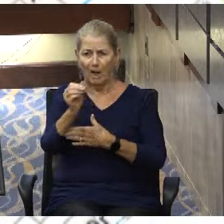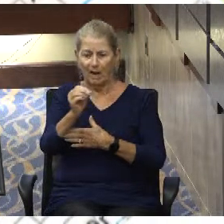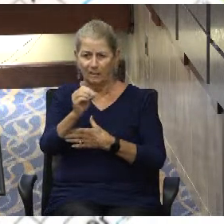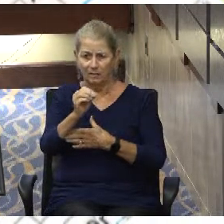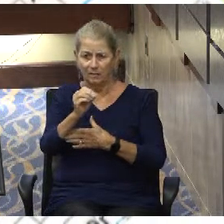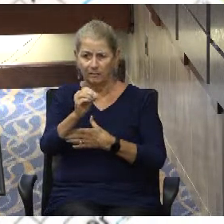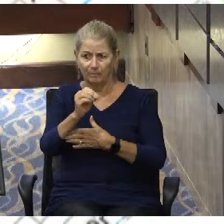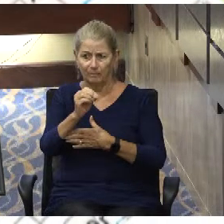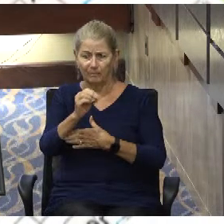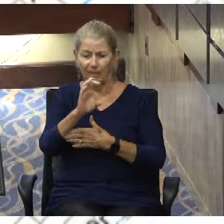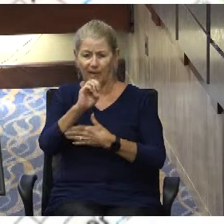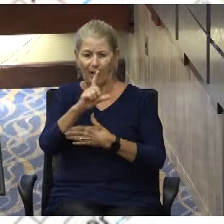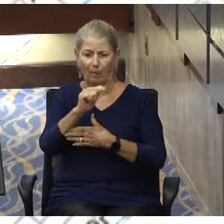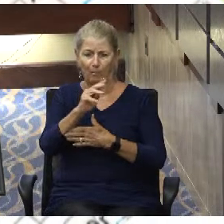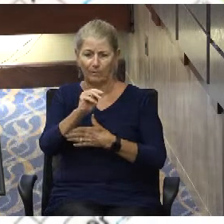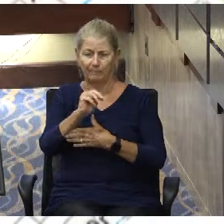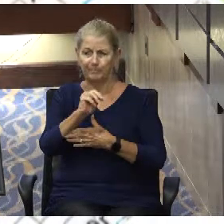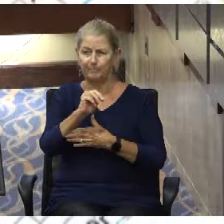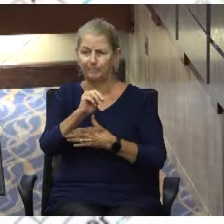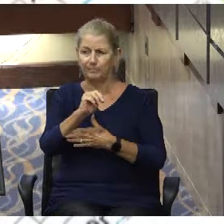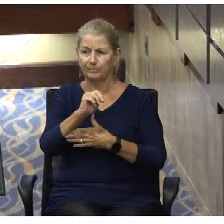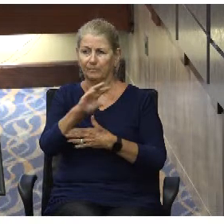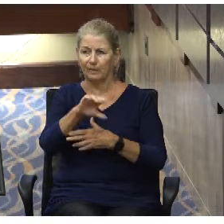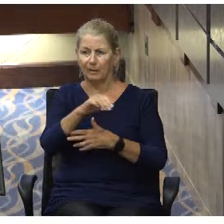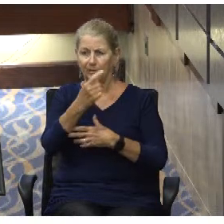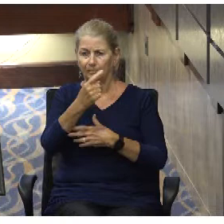then Elm.